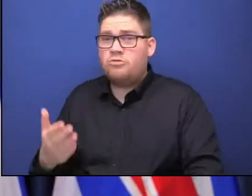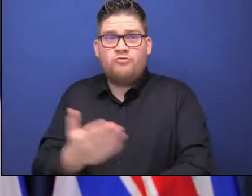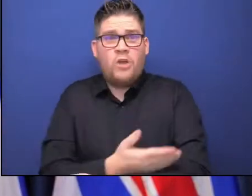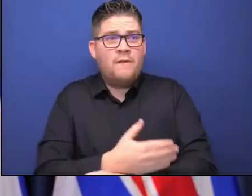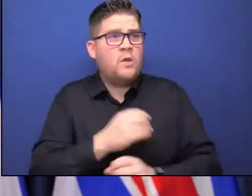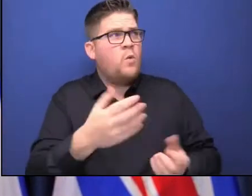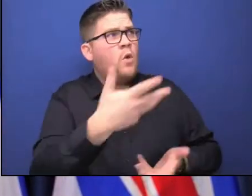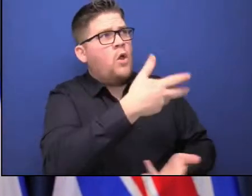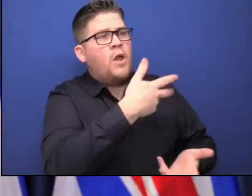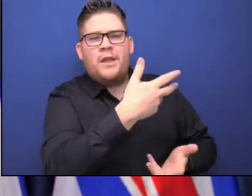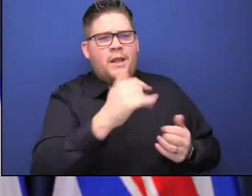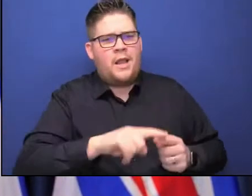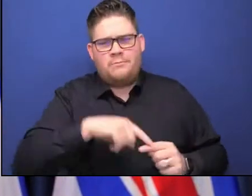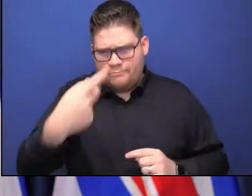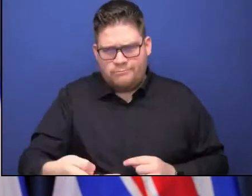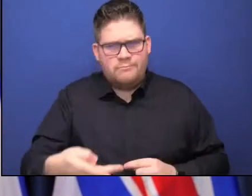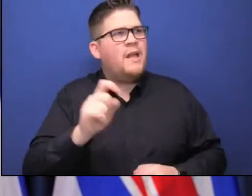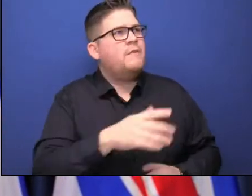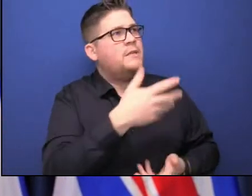Today.